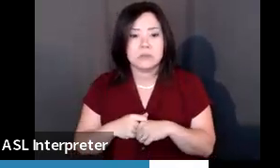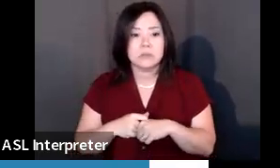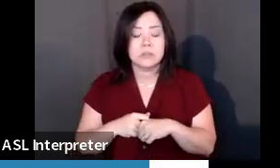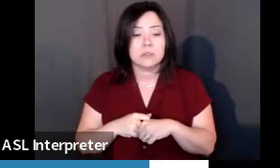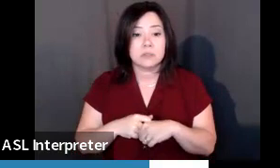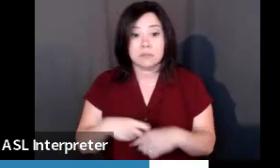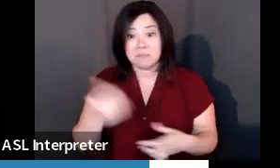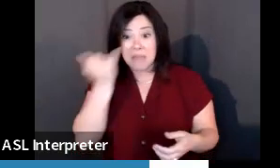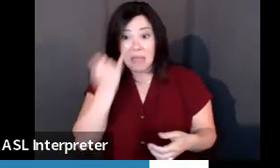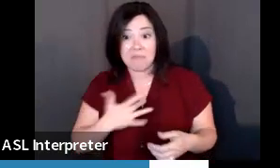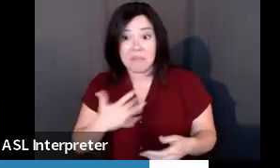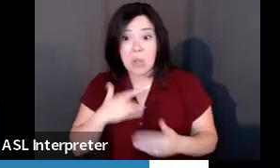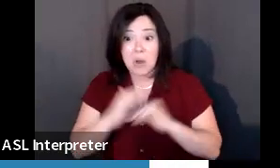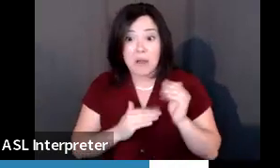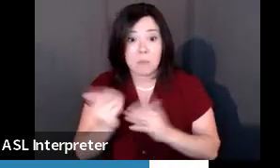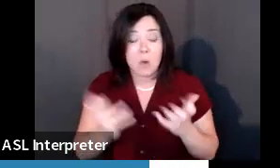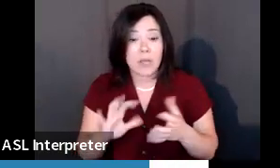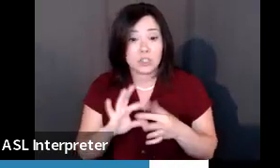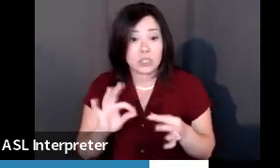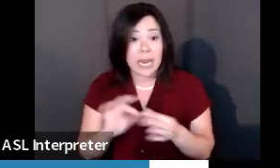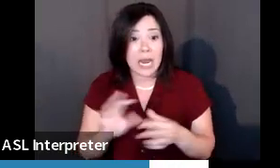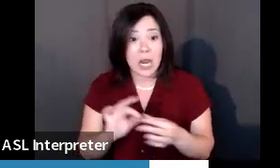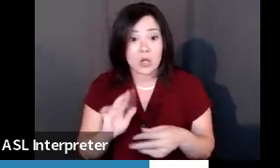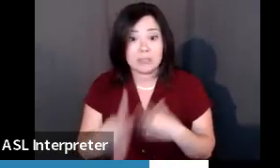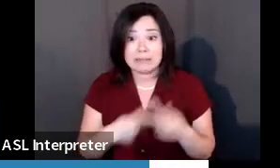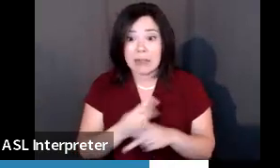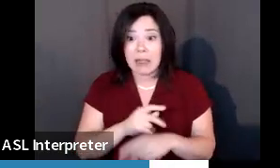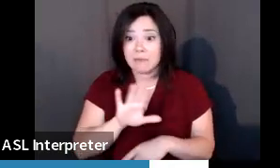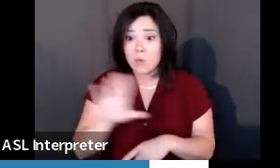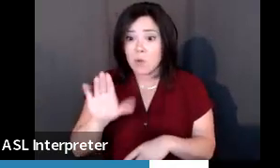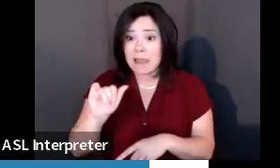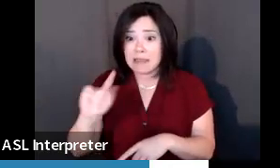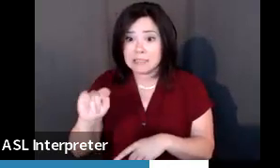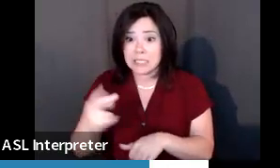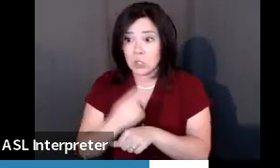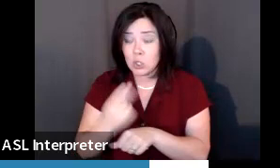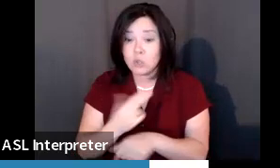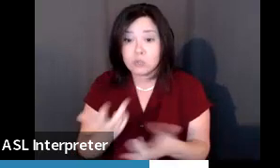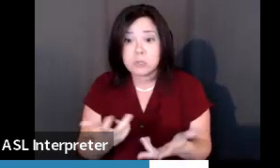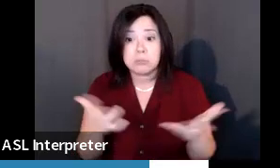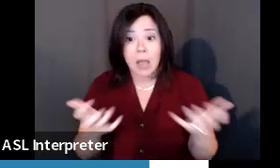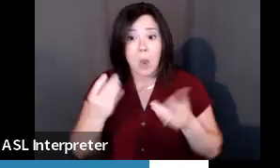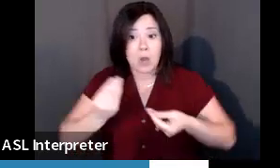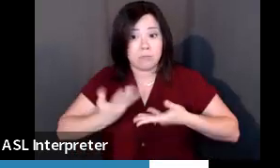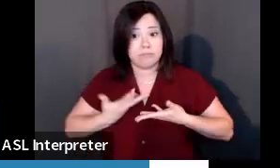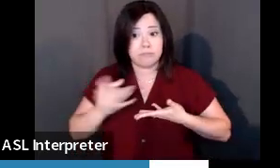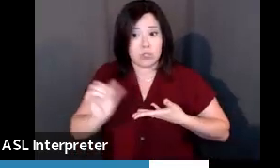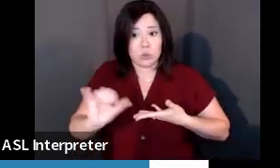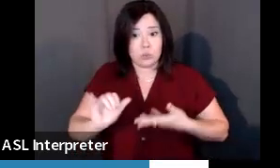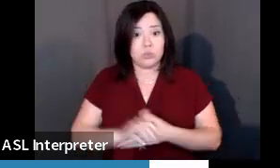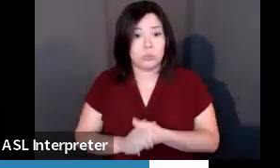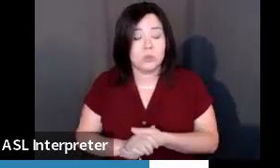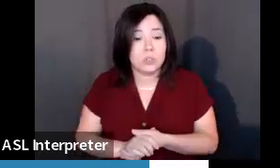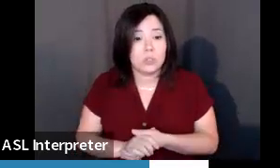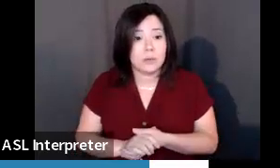feel comfortable with sharing what types of AT they currently use, I'd like to hear about that as well. So what kinds